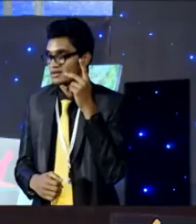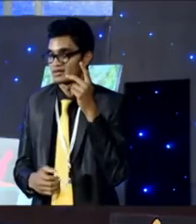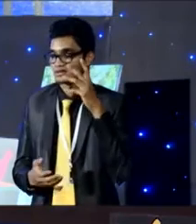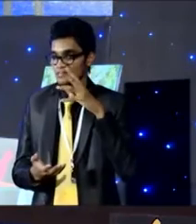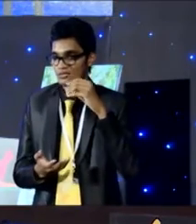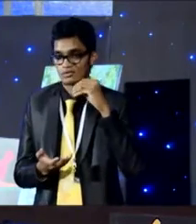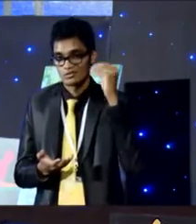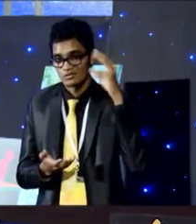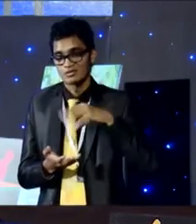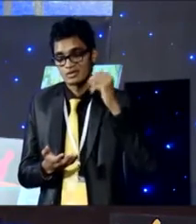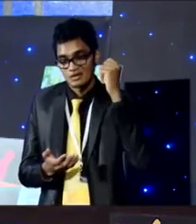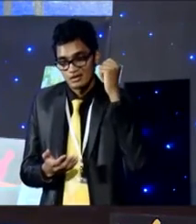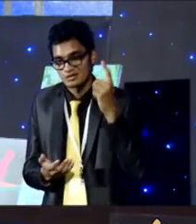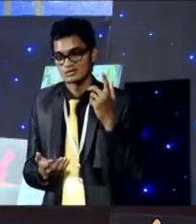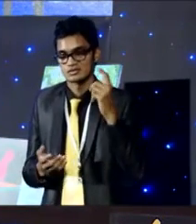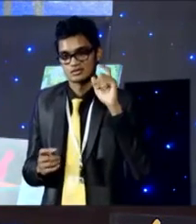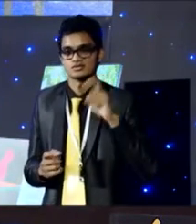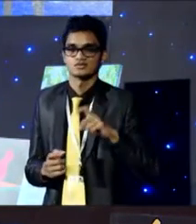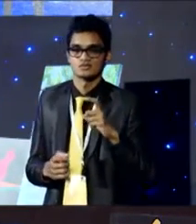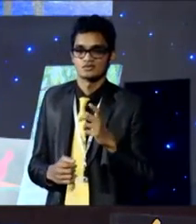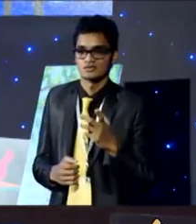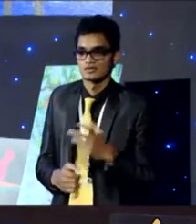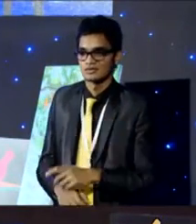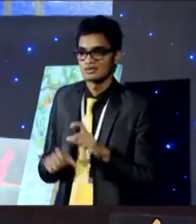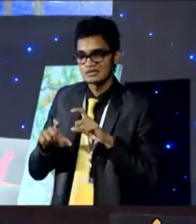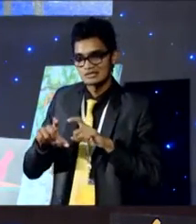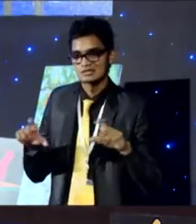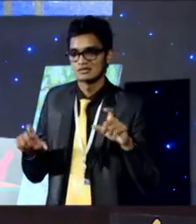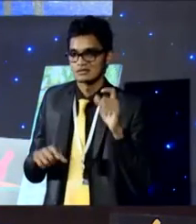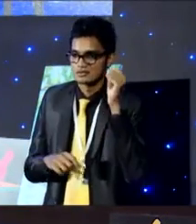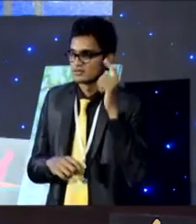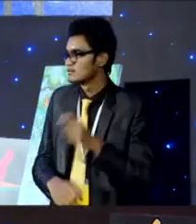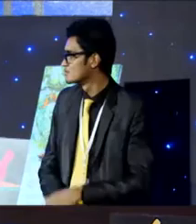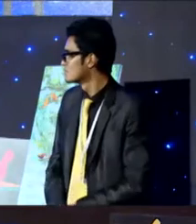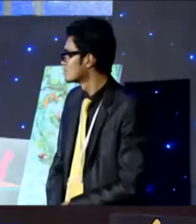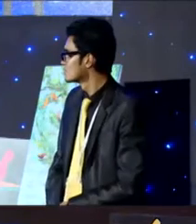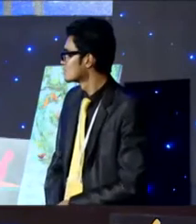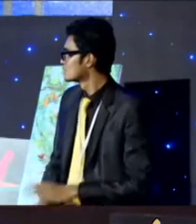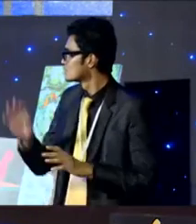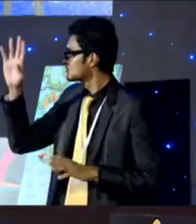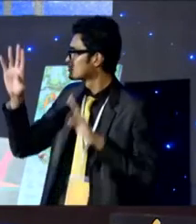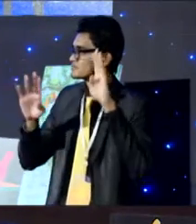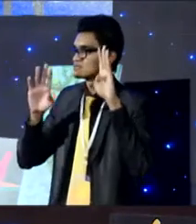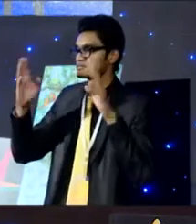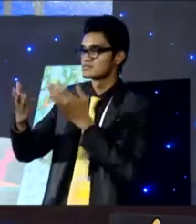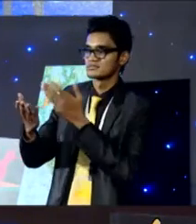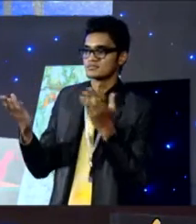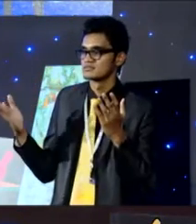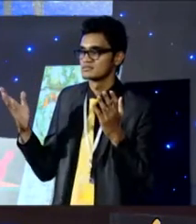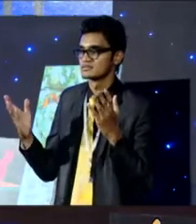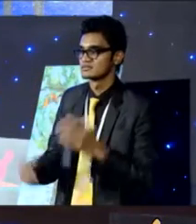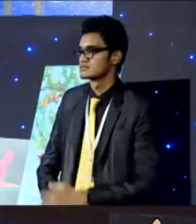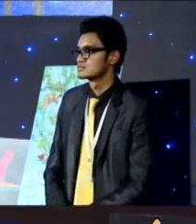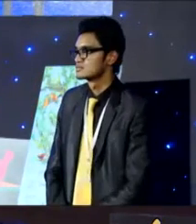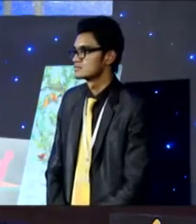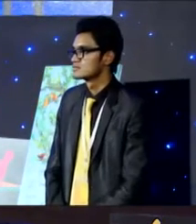this is important. We need to very clearly tell them. Any questions, please raise your hand, the microphone will reach you. We